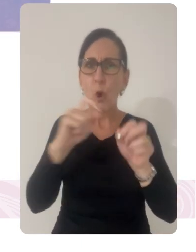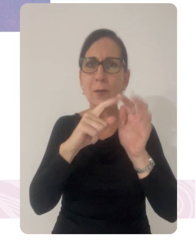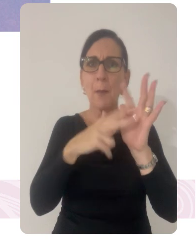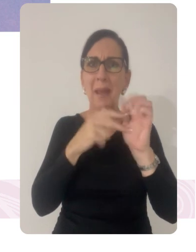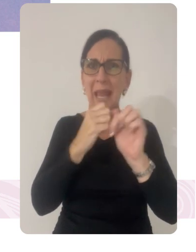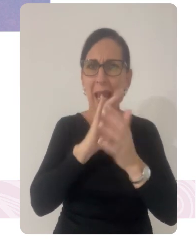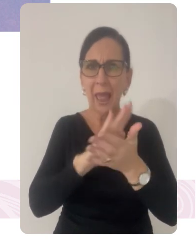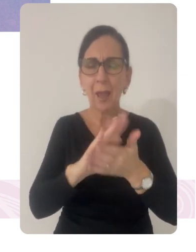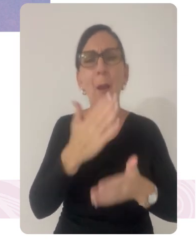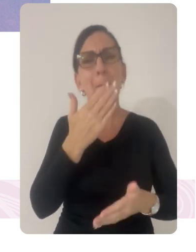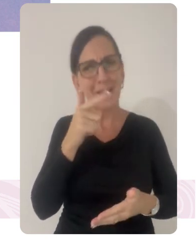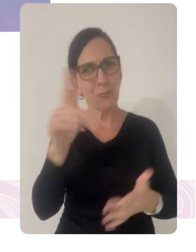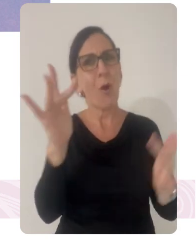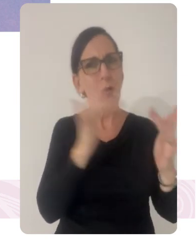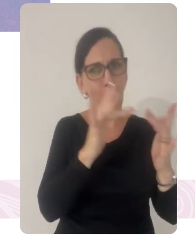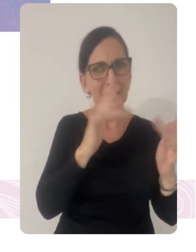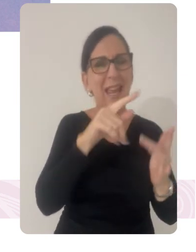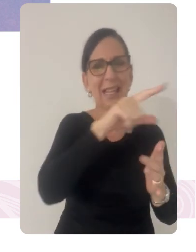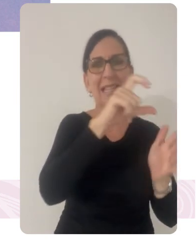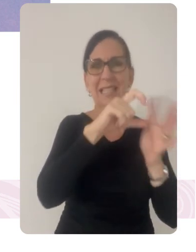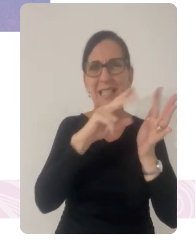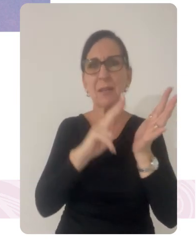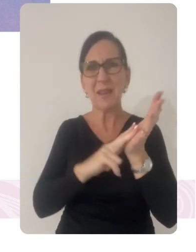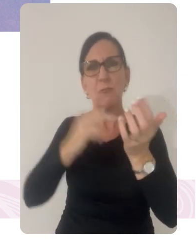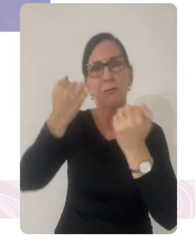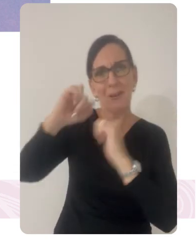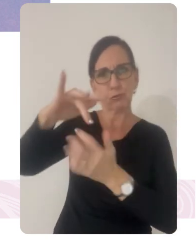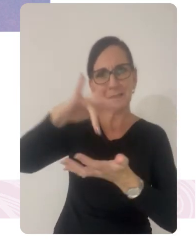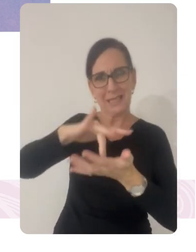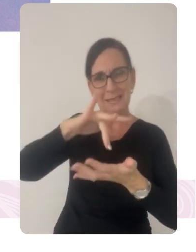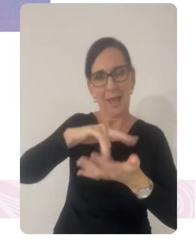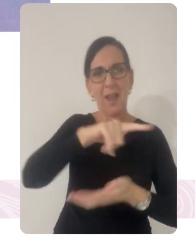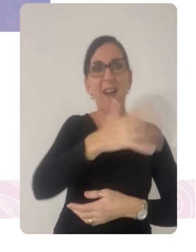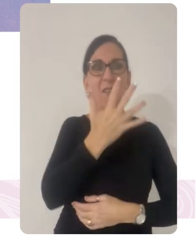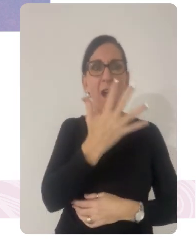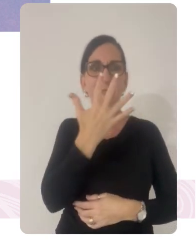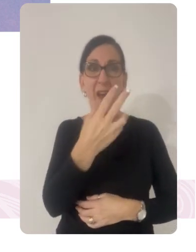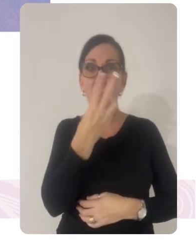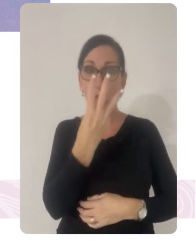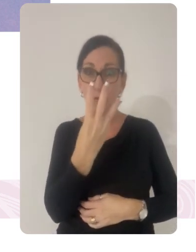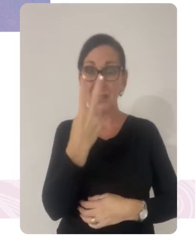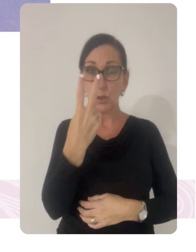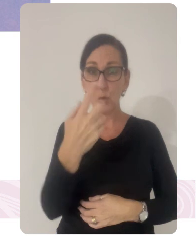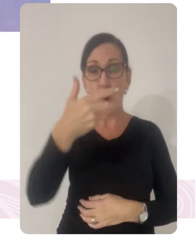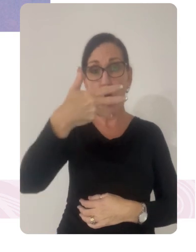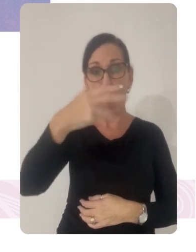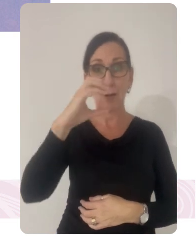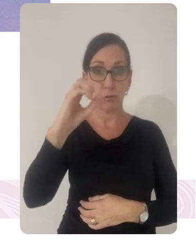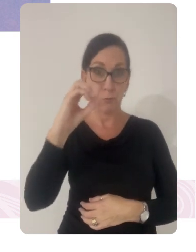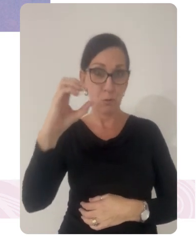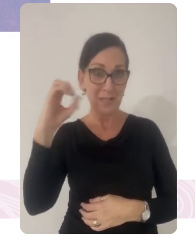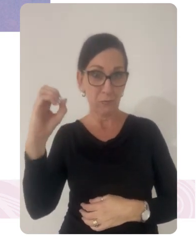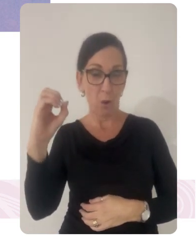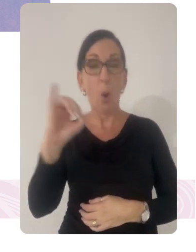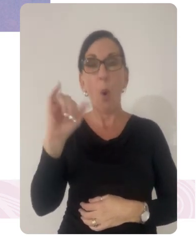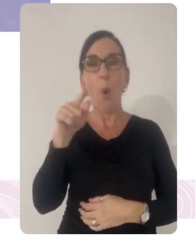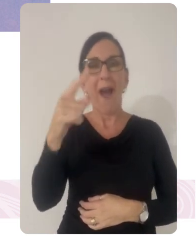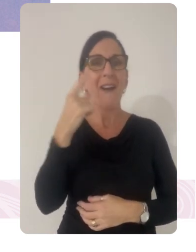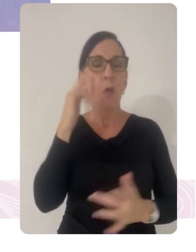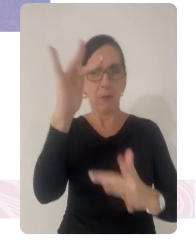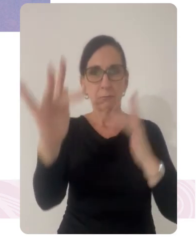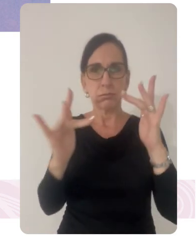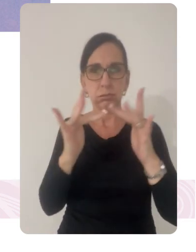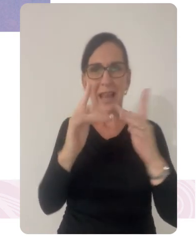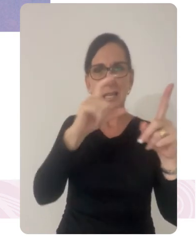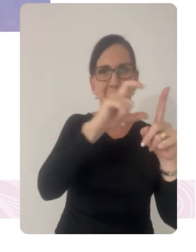Beenleigh region, contact the Domestic Violence Prevention Centre on 5532